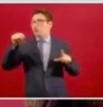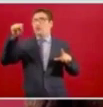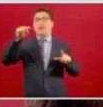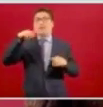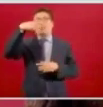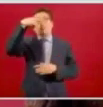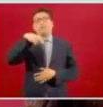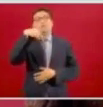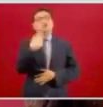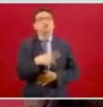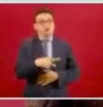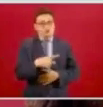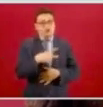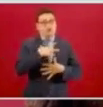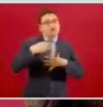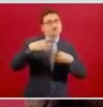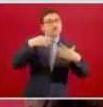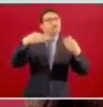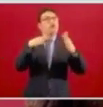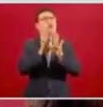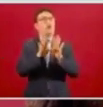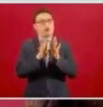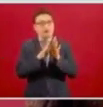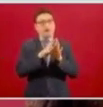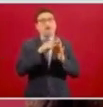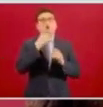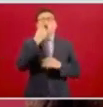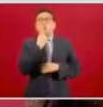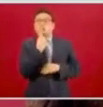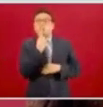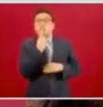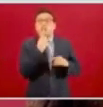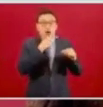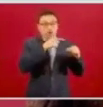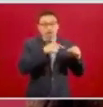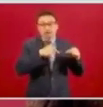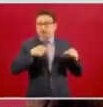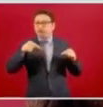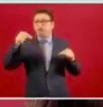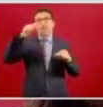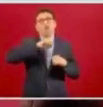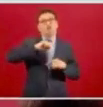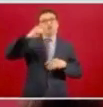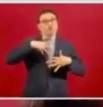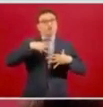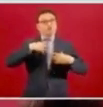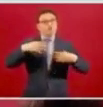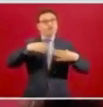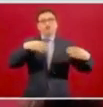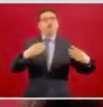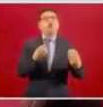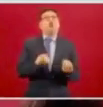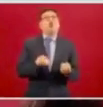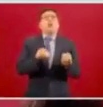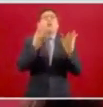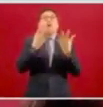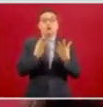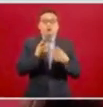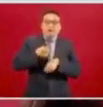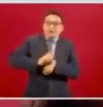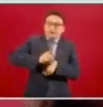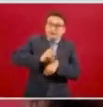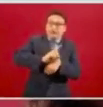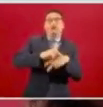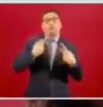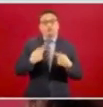last slide, this is the same epidemic curve, but only the Mexican situation. We can see the